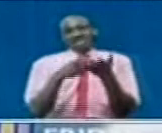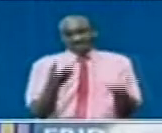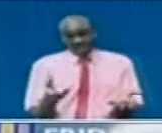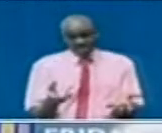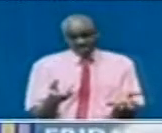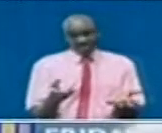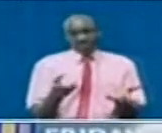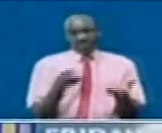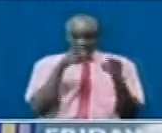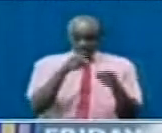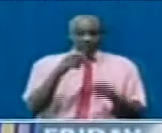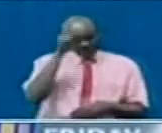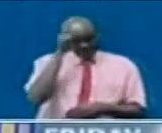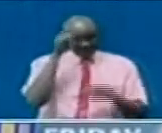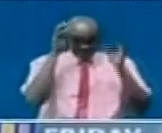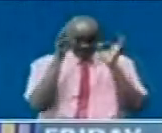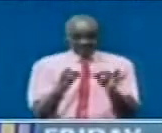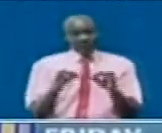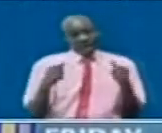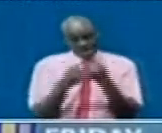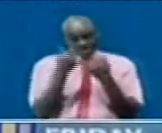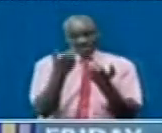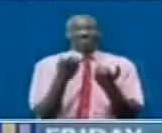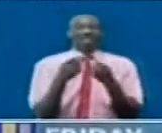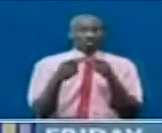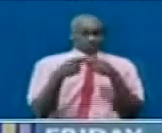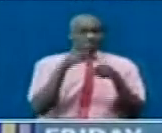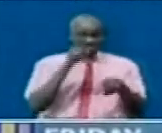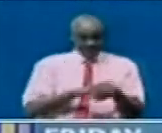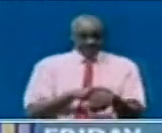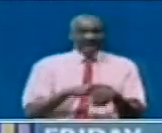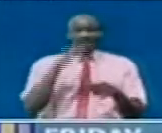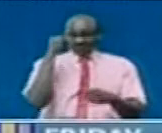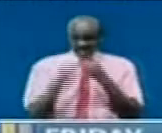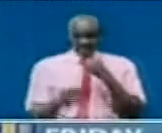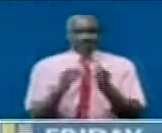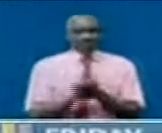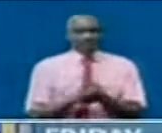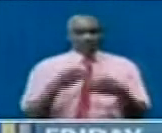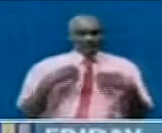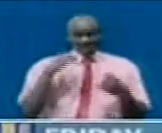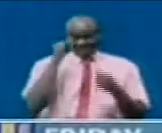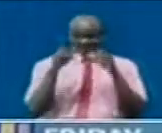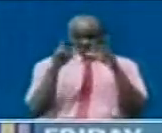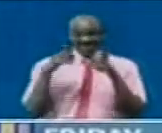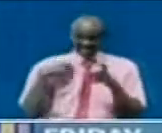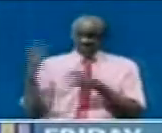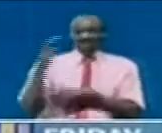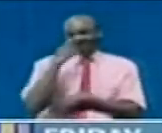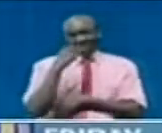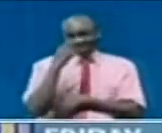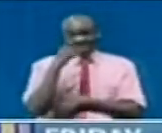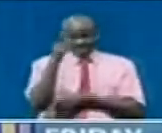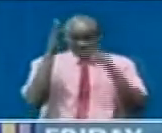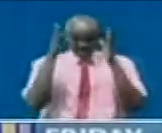of murder? That will be known in not too long. And then finally, the last picture. This is hilarious.